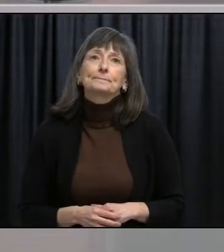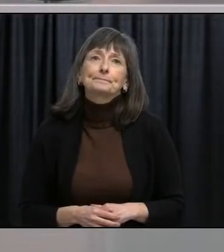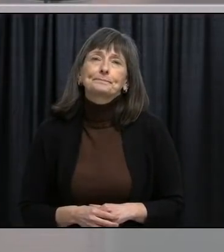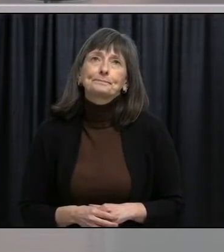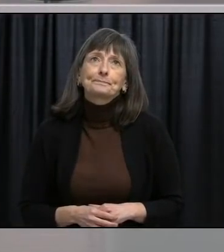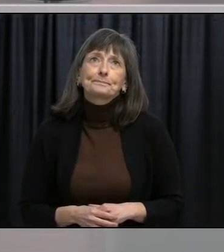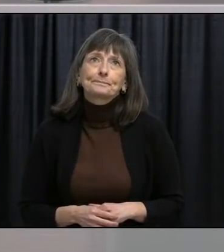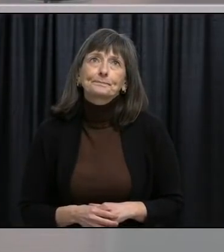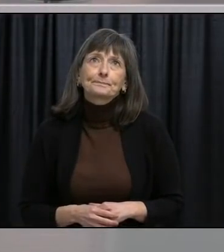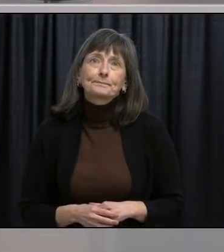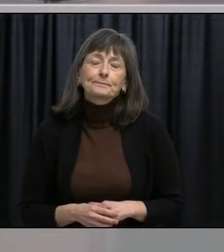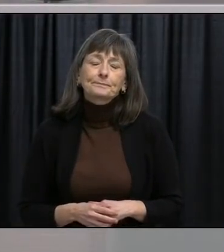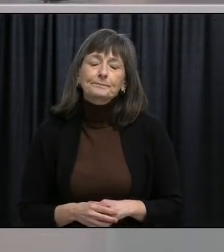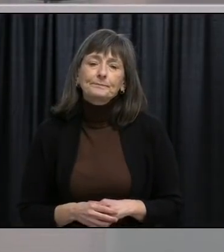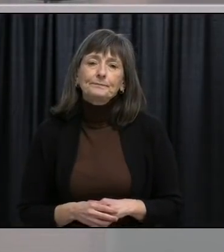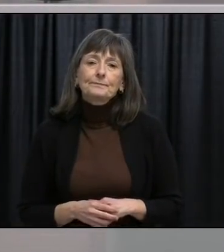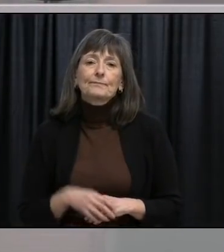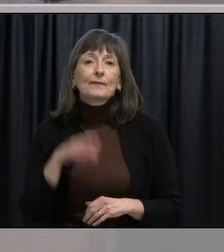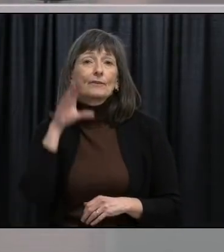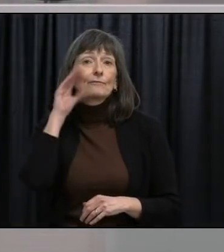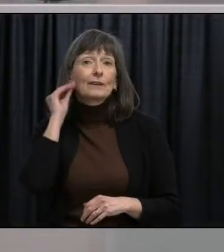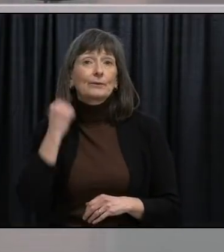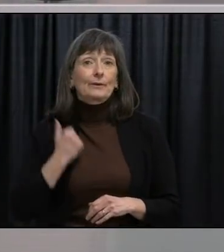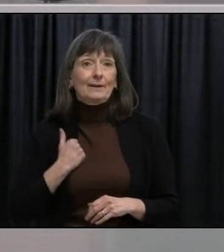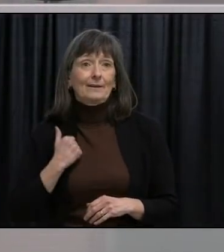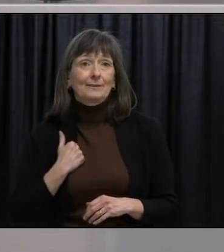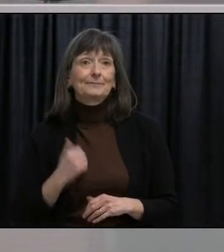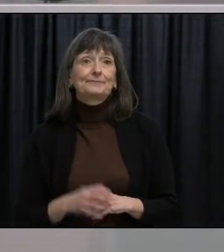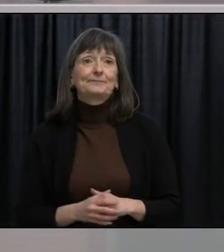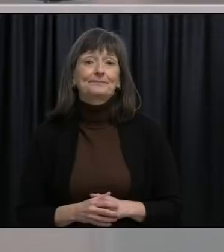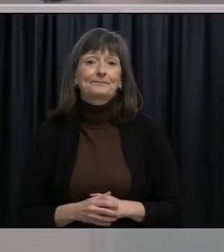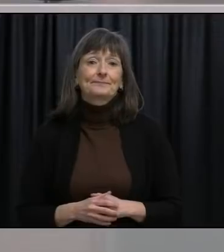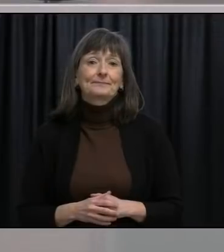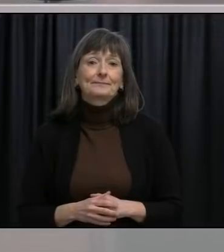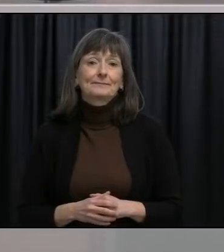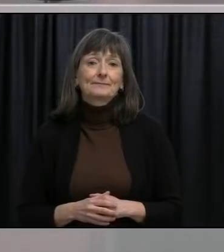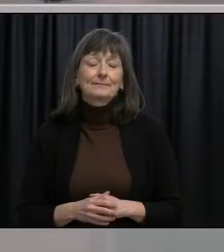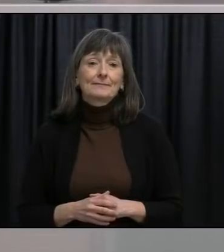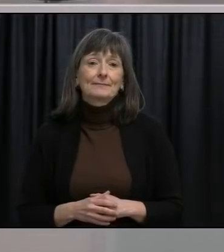Our next questions are for Patrick Butler with Radio Canada. Please go ahead.